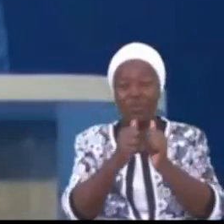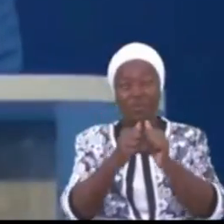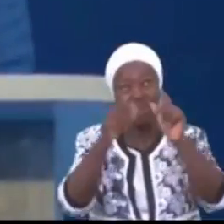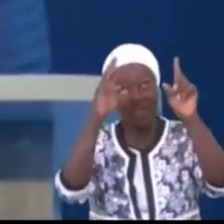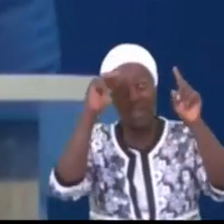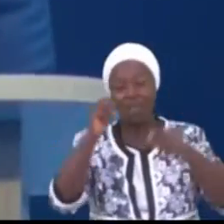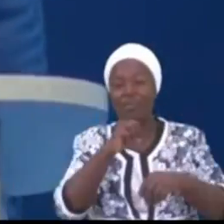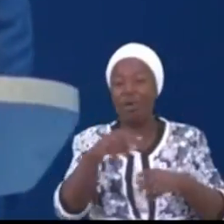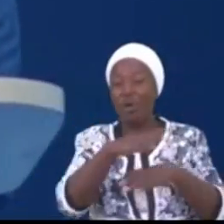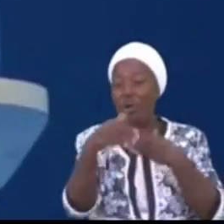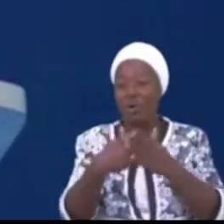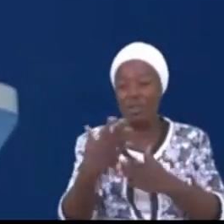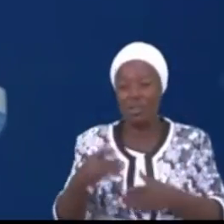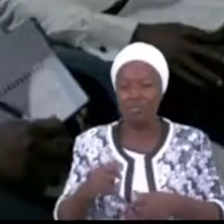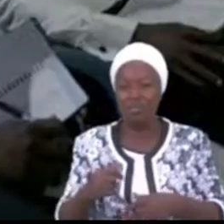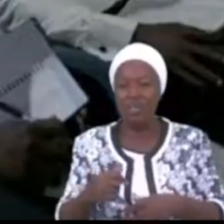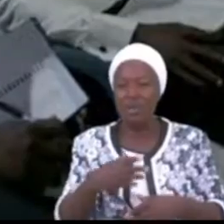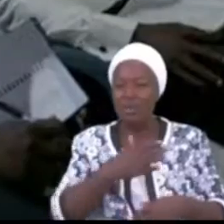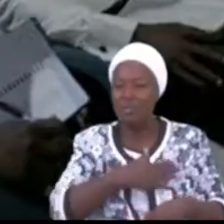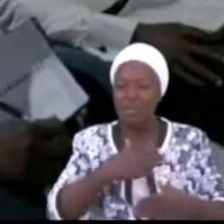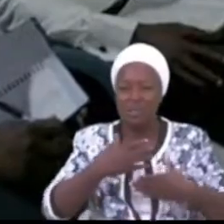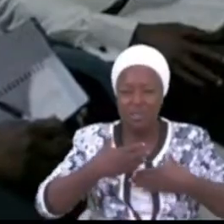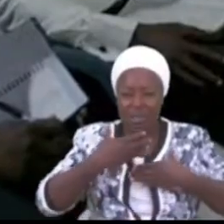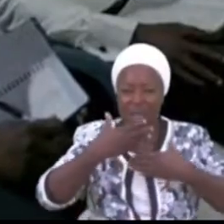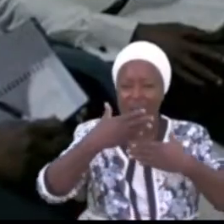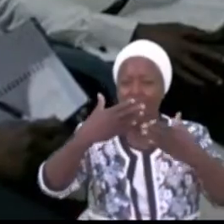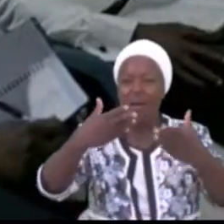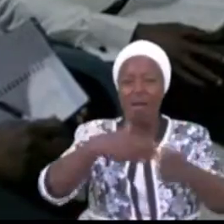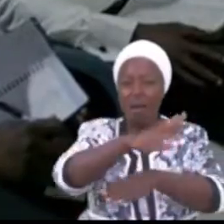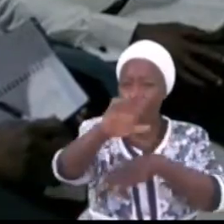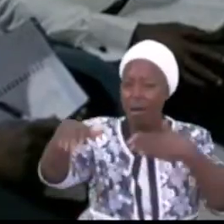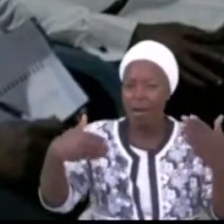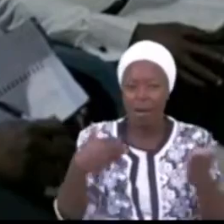things. Somebody help me shout, all things.